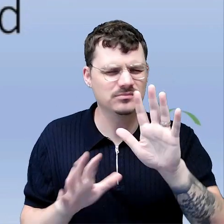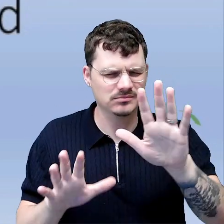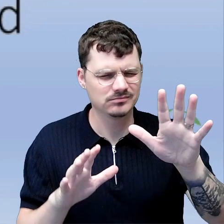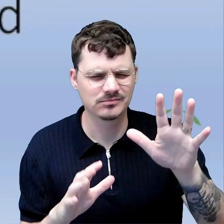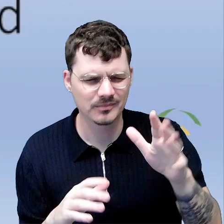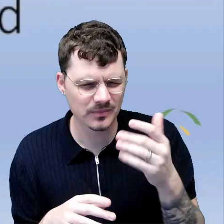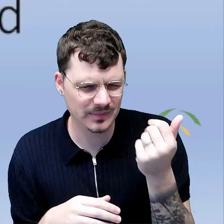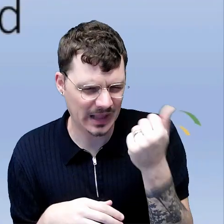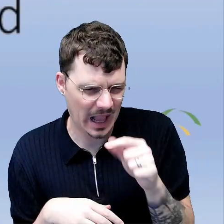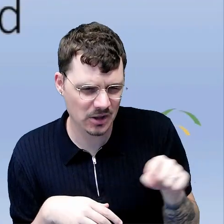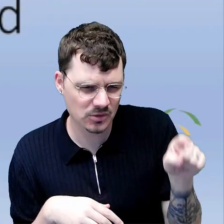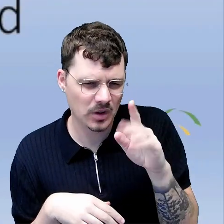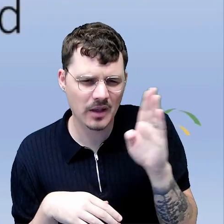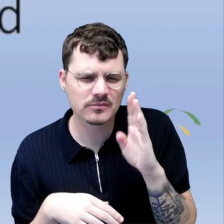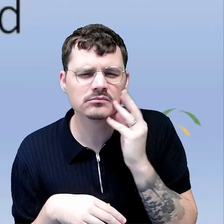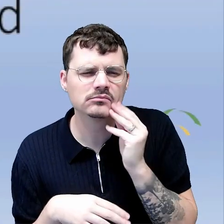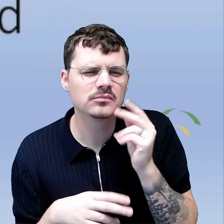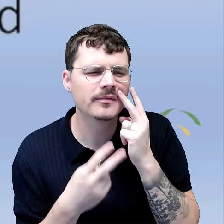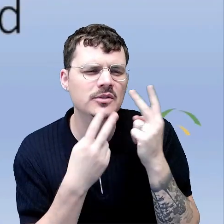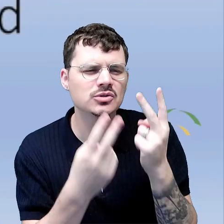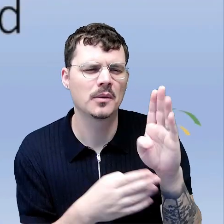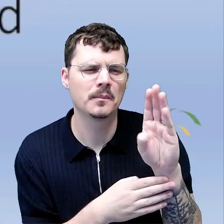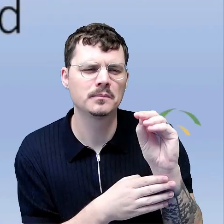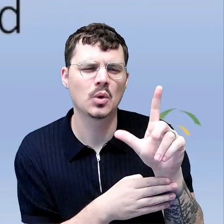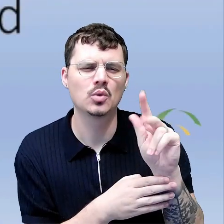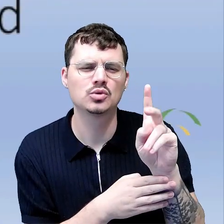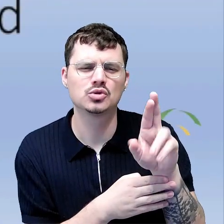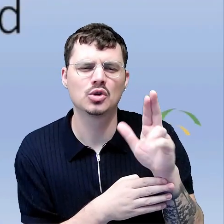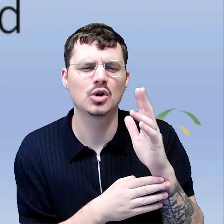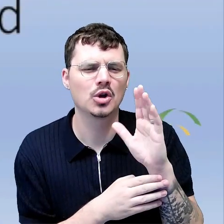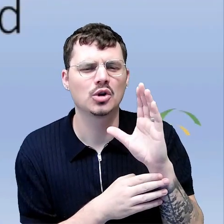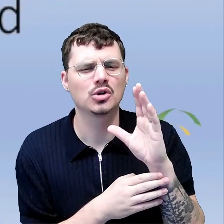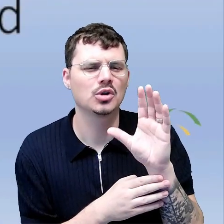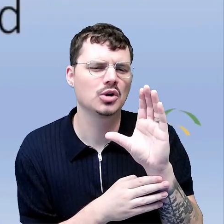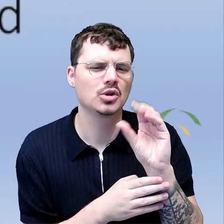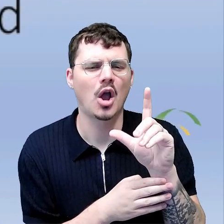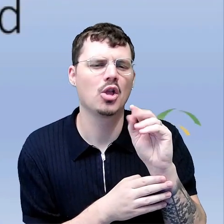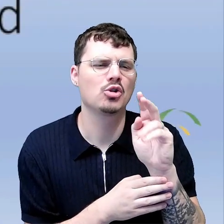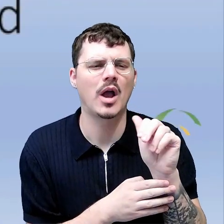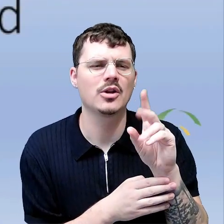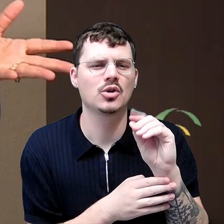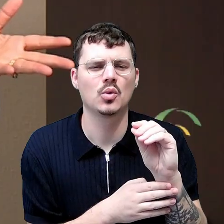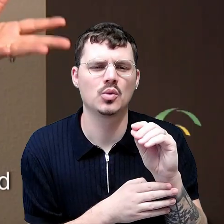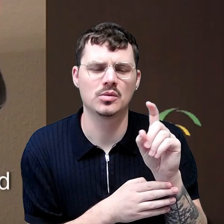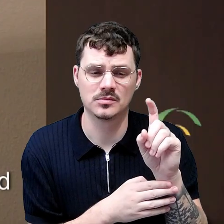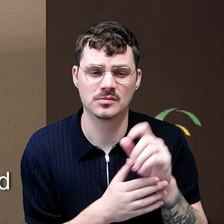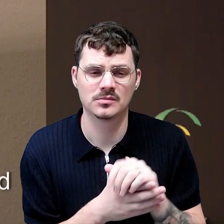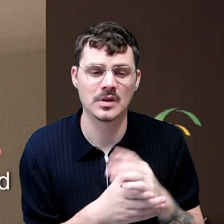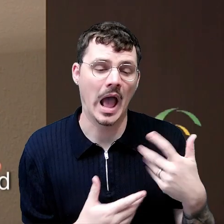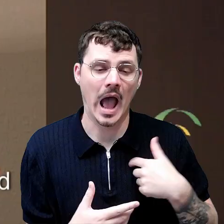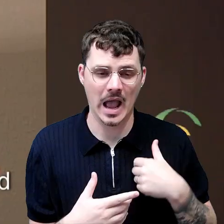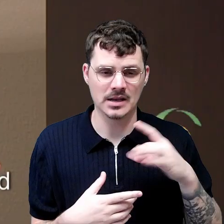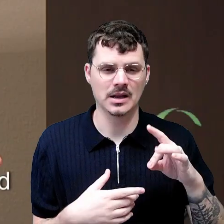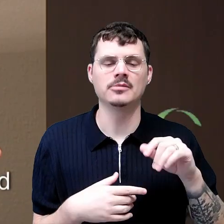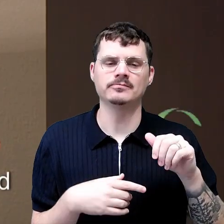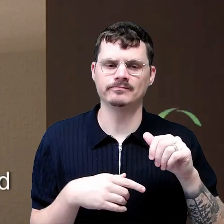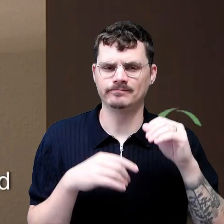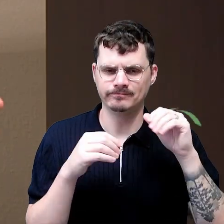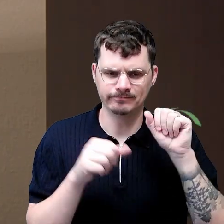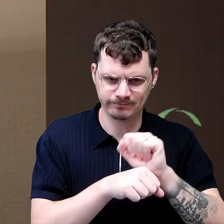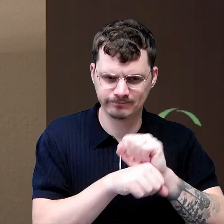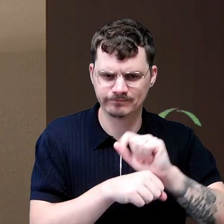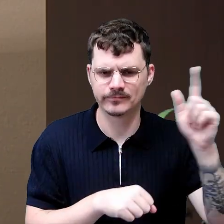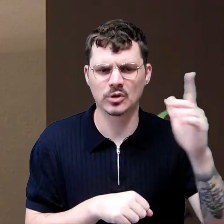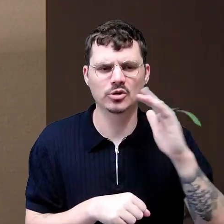visited Boulder, Colorado? The People's Republic of Boulder, Colorado. I practiced in Colorado for many years,